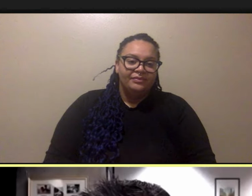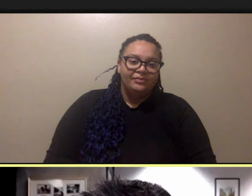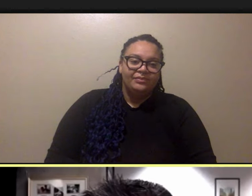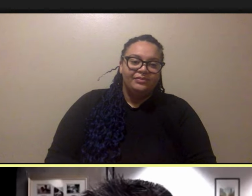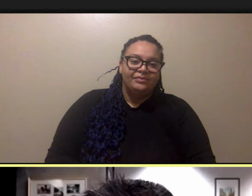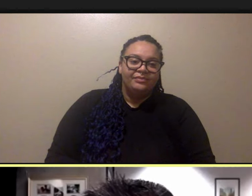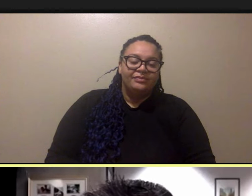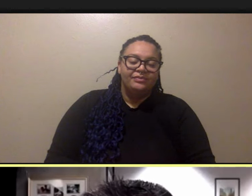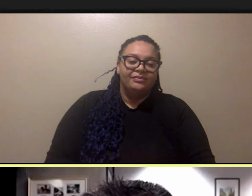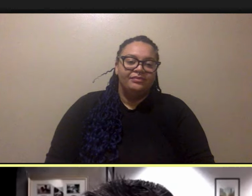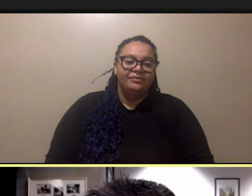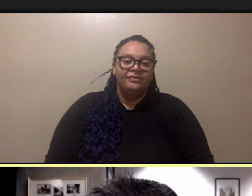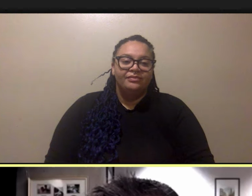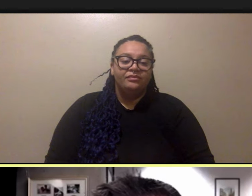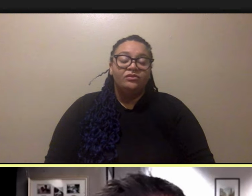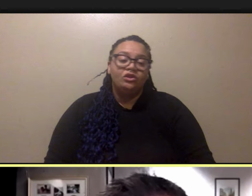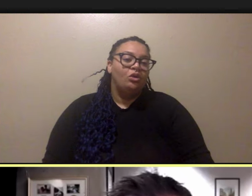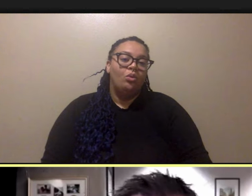that didn't quite work out.